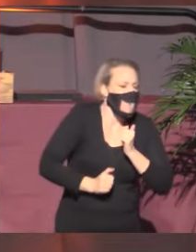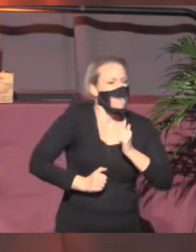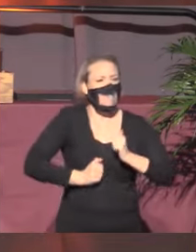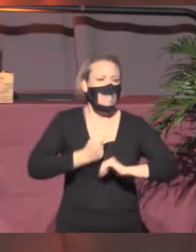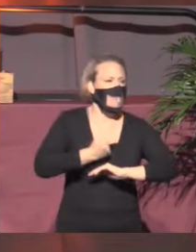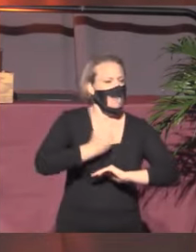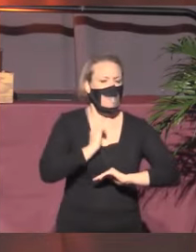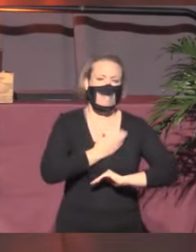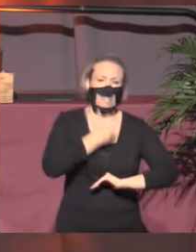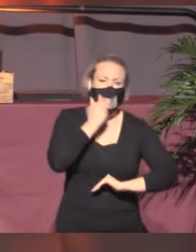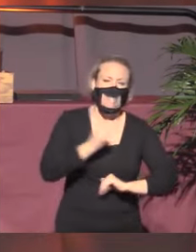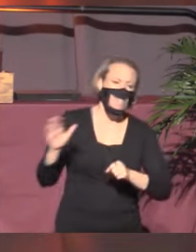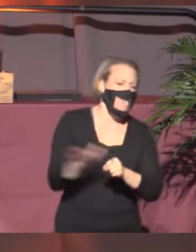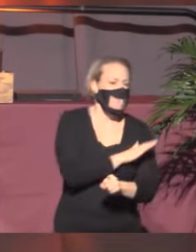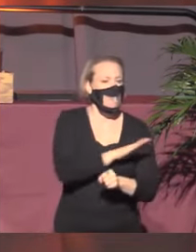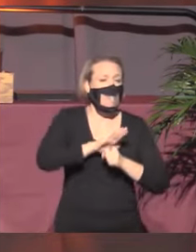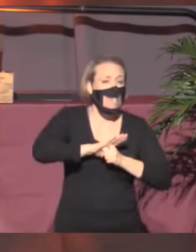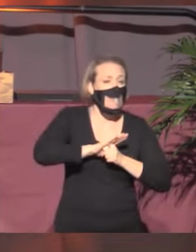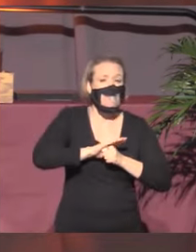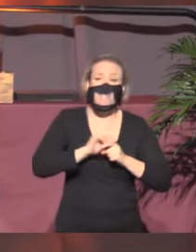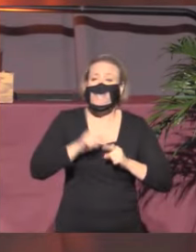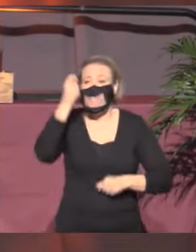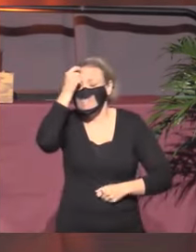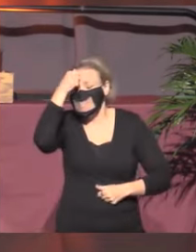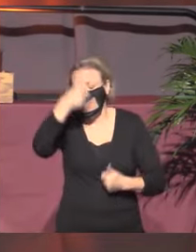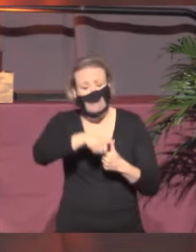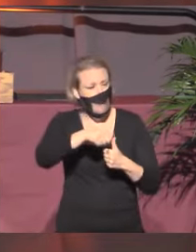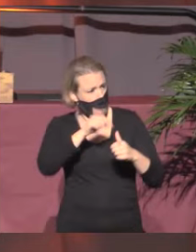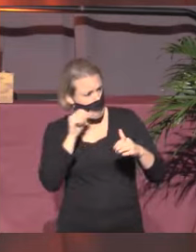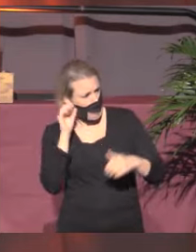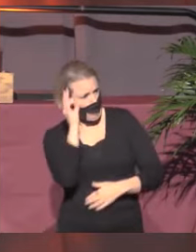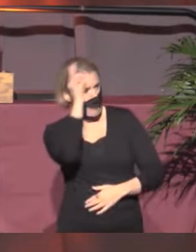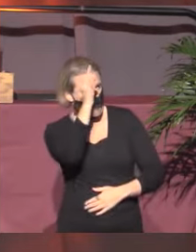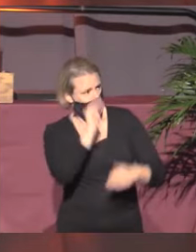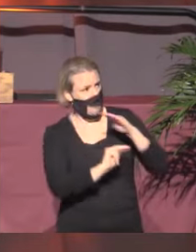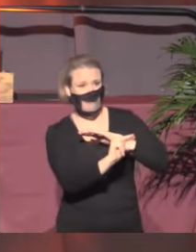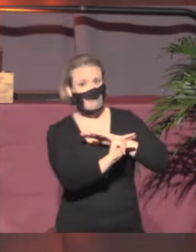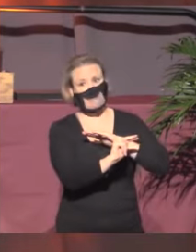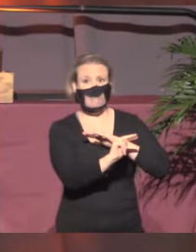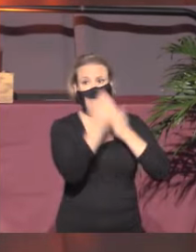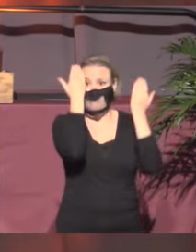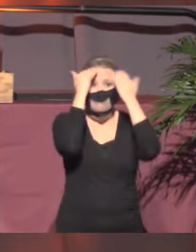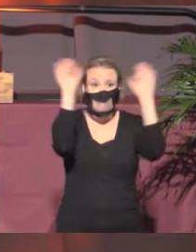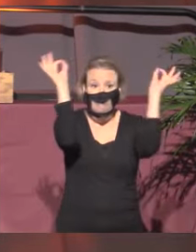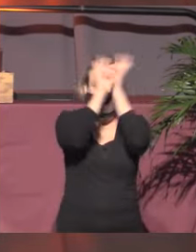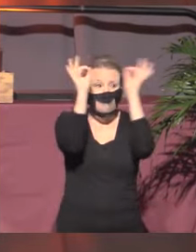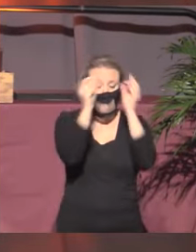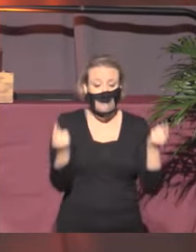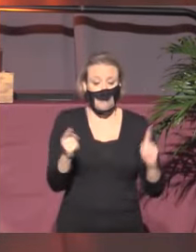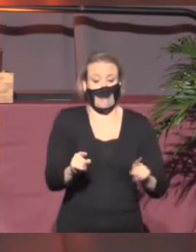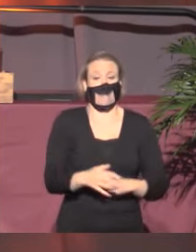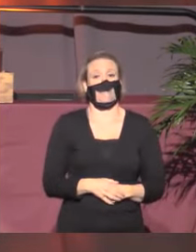bring. However, the future is unpredictable. All we have is our present reality. We need to